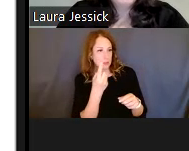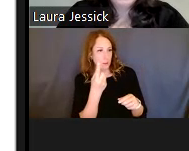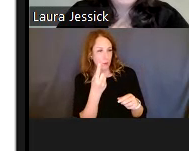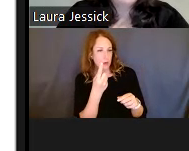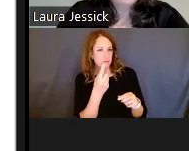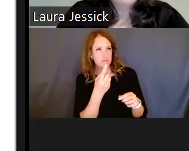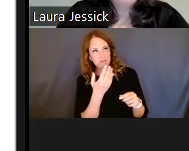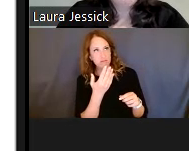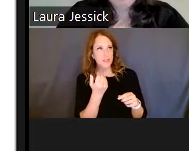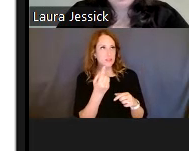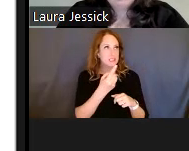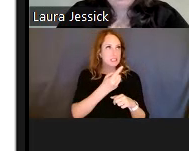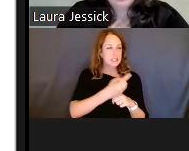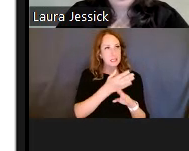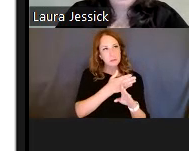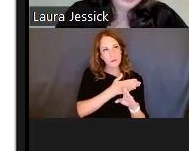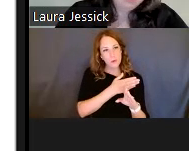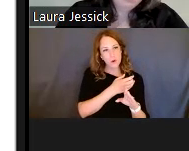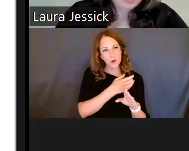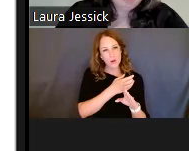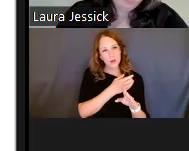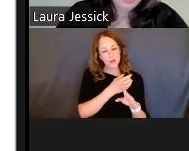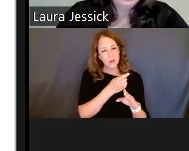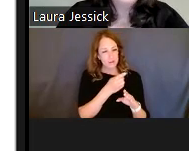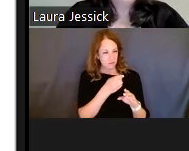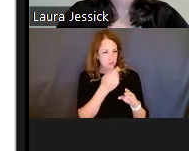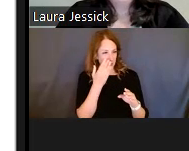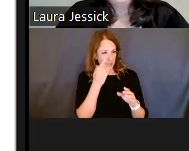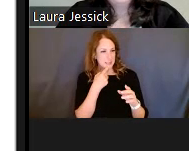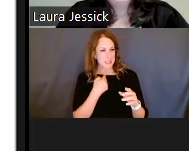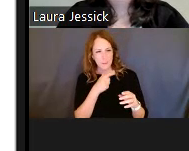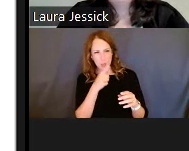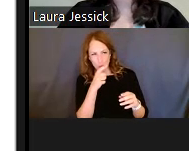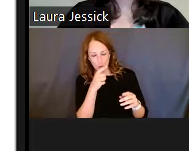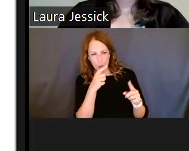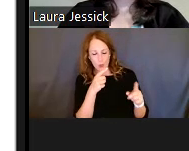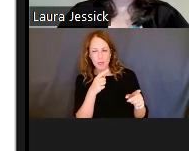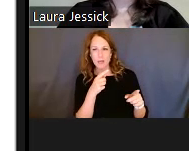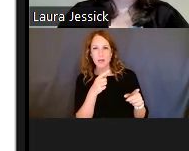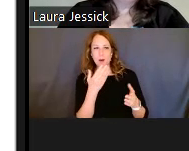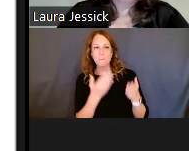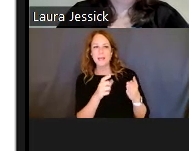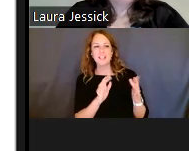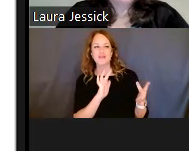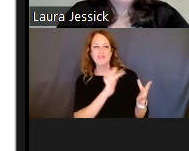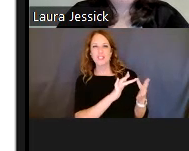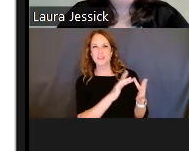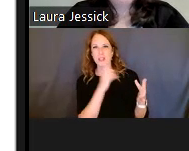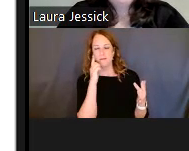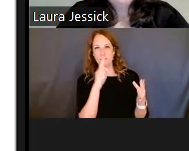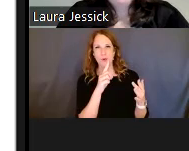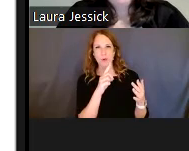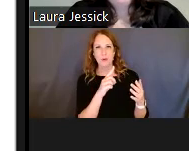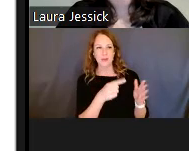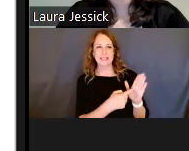about 15 days before the assault? And can you tell me who that person is? And we may need to reach out to them for an exclusionary